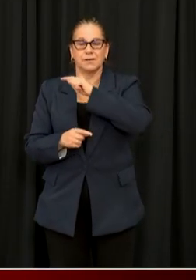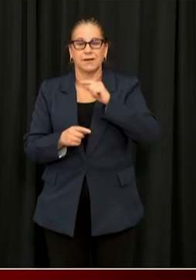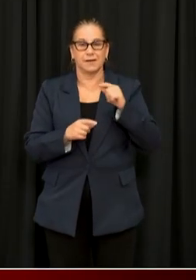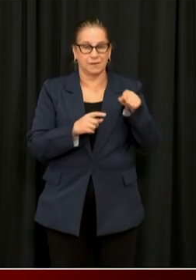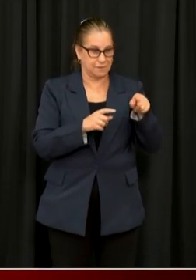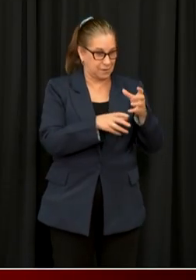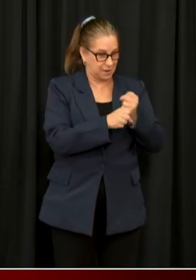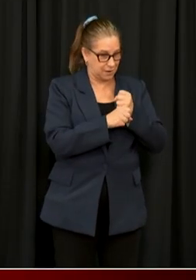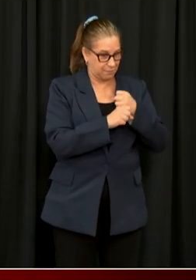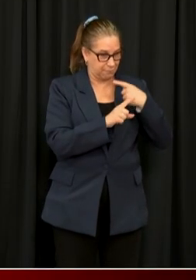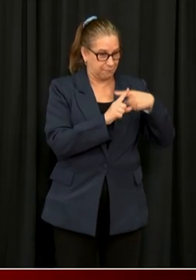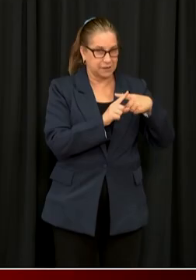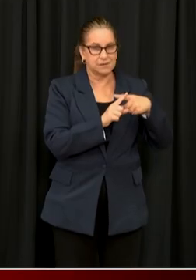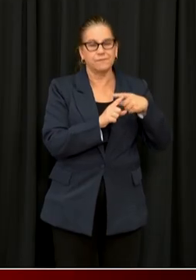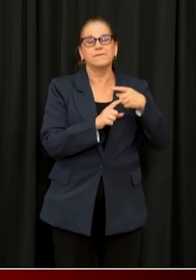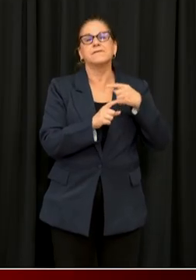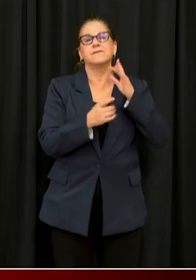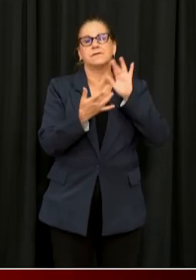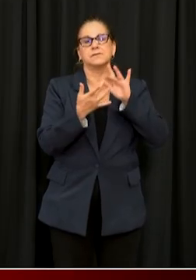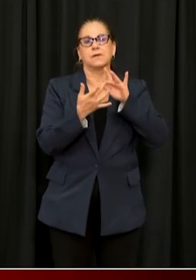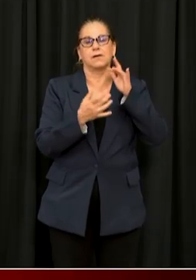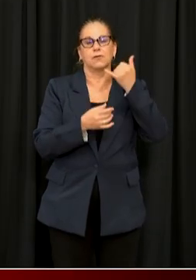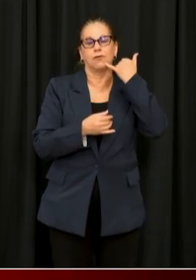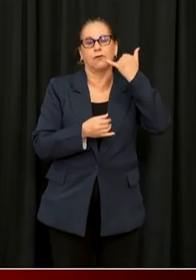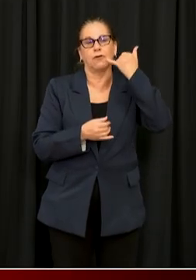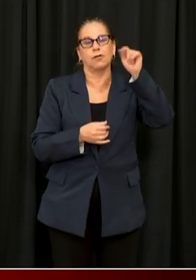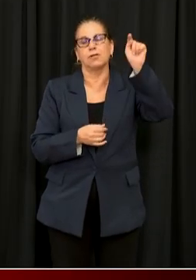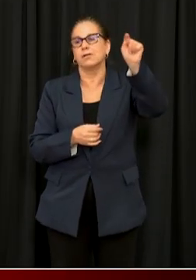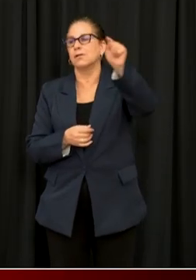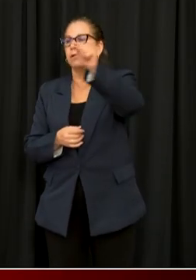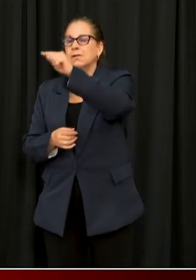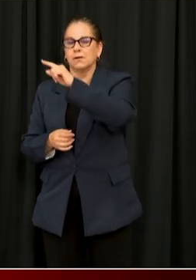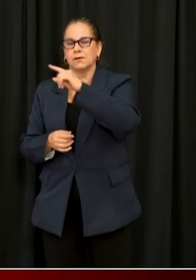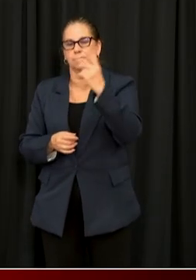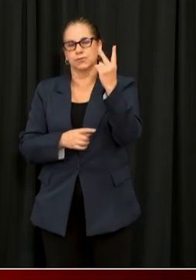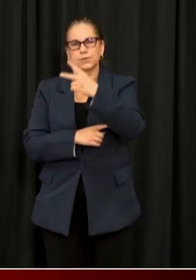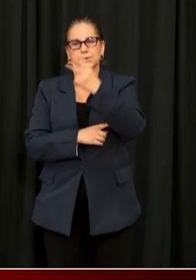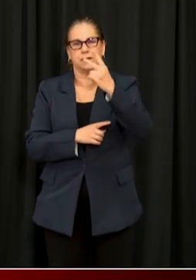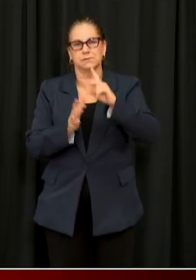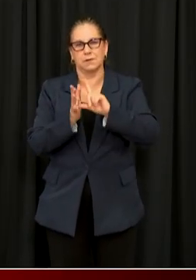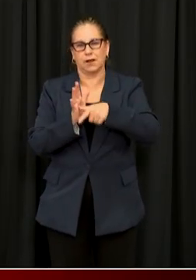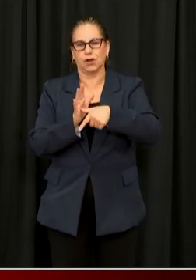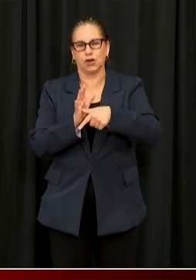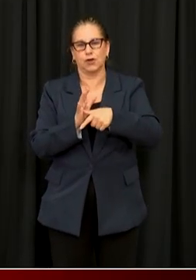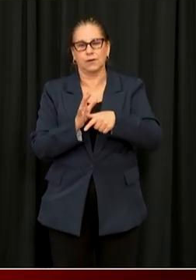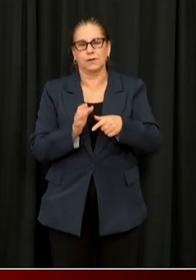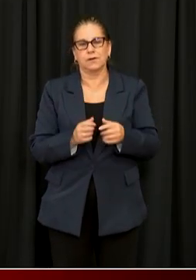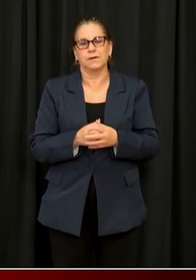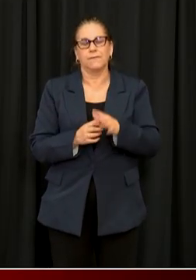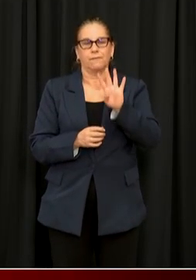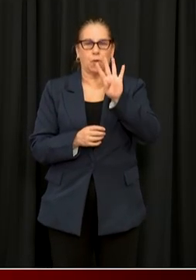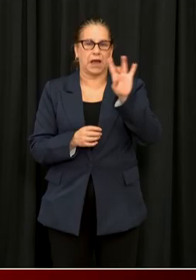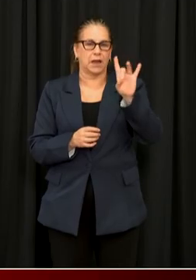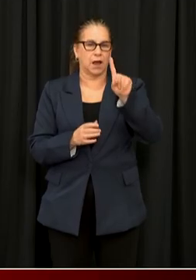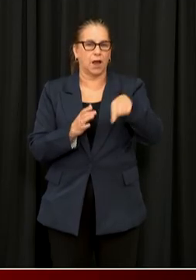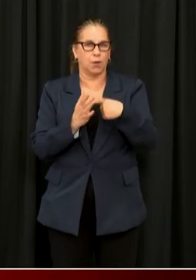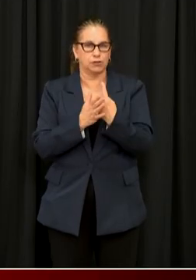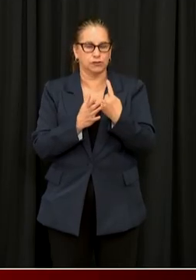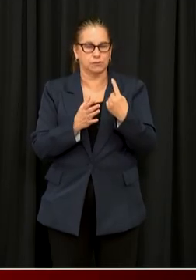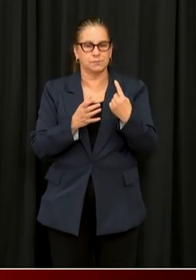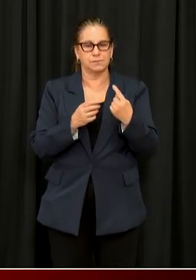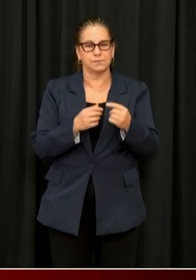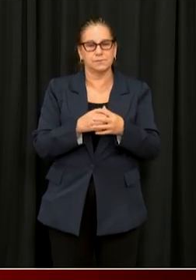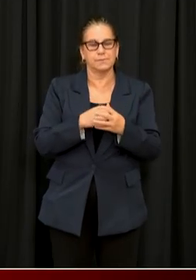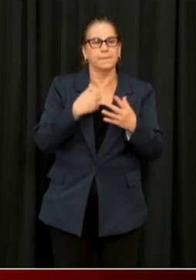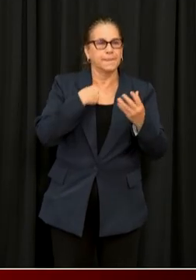contacts. We want to be able to be in touch with them within 48 hours so that we can give them guidance and that they can quarantine. Being